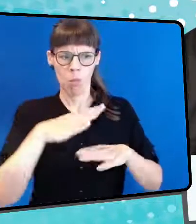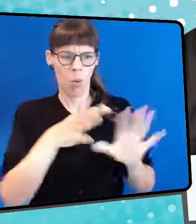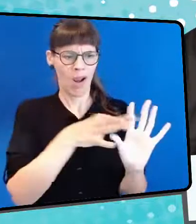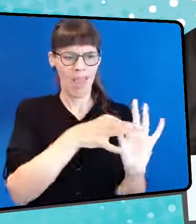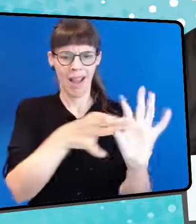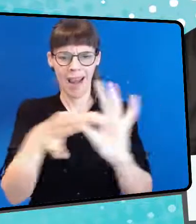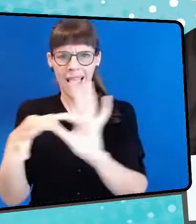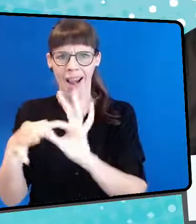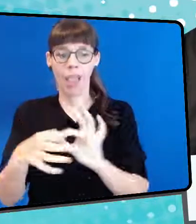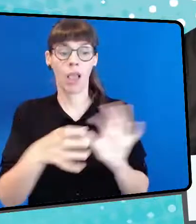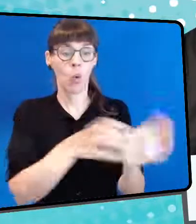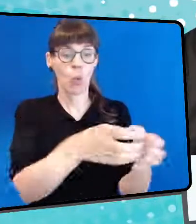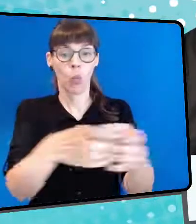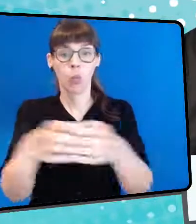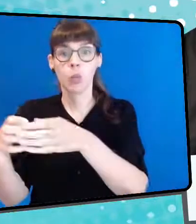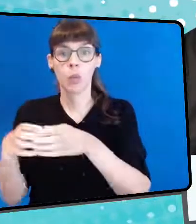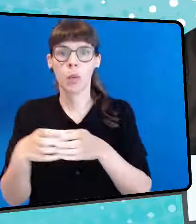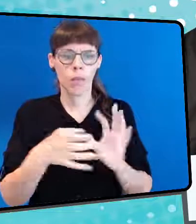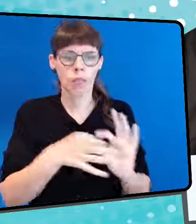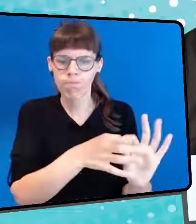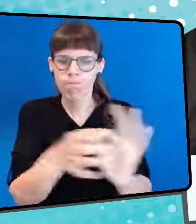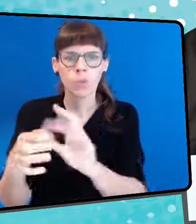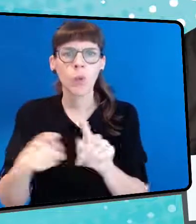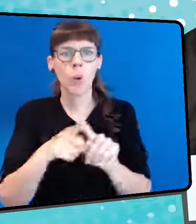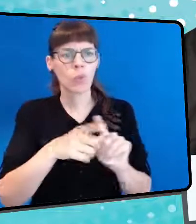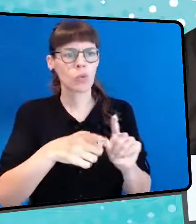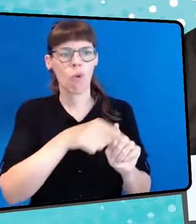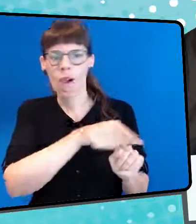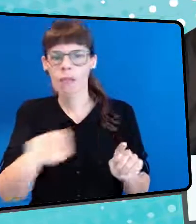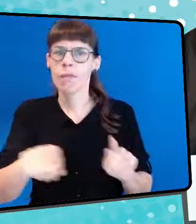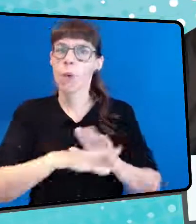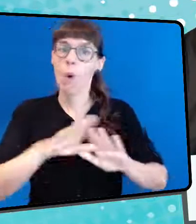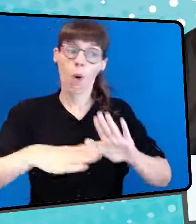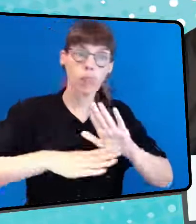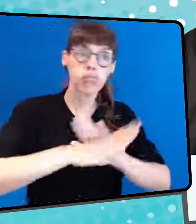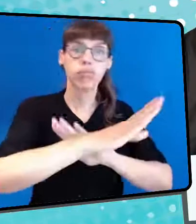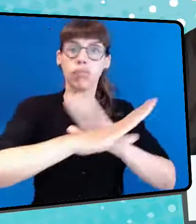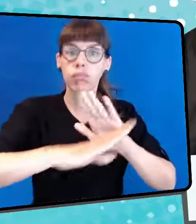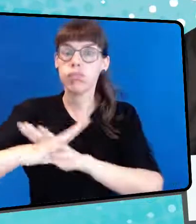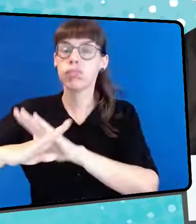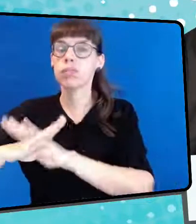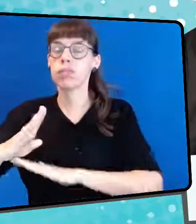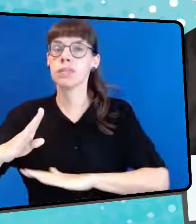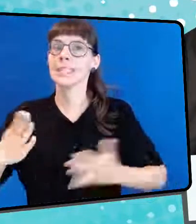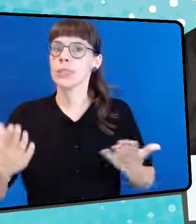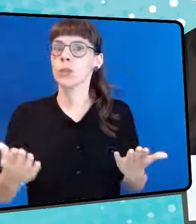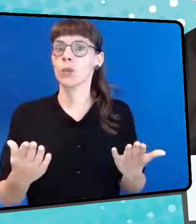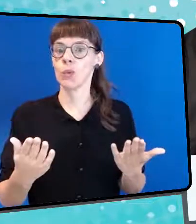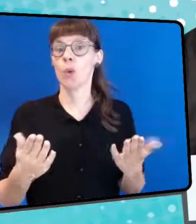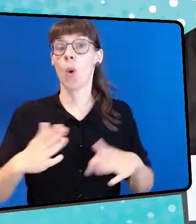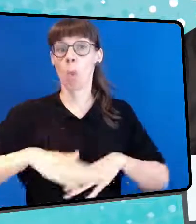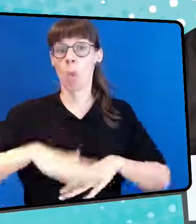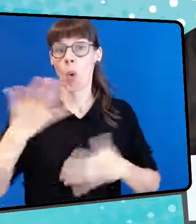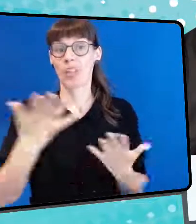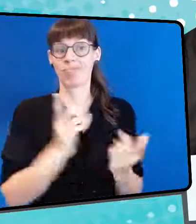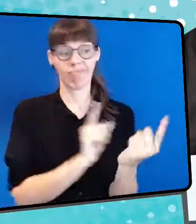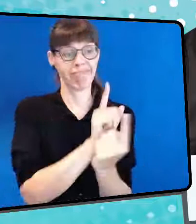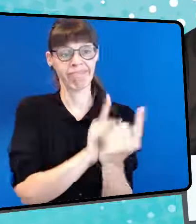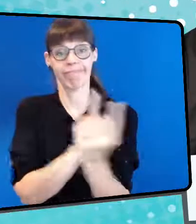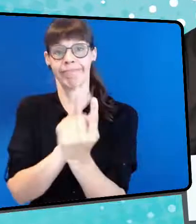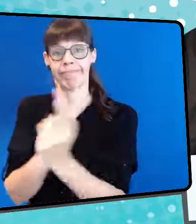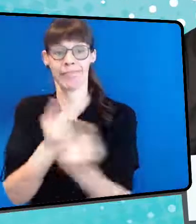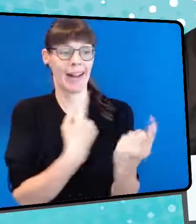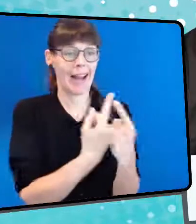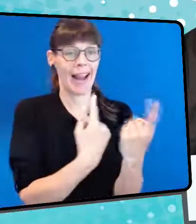together, people are able to progress a lot, create new opportunities maybe. So a lot of that is actually talking to people, and that's talking